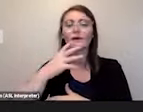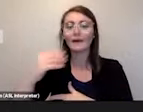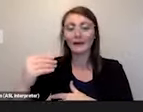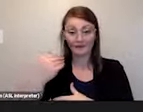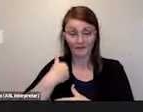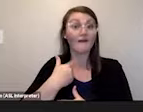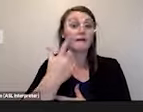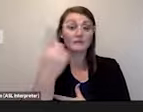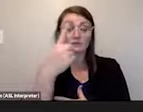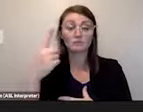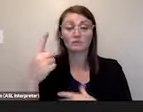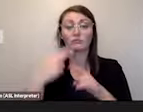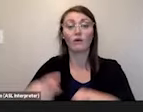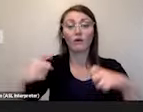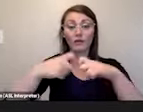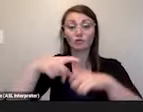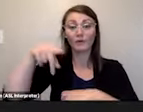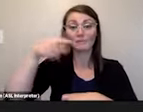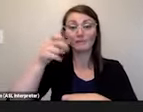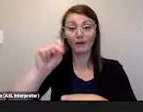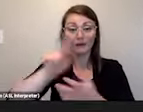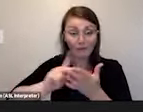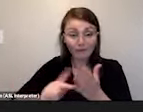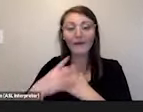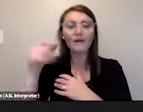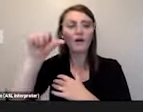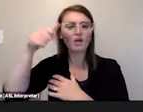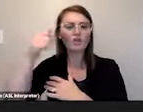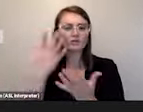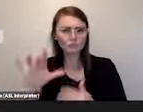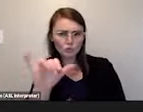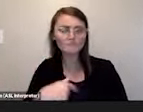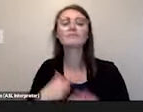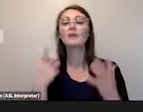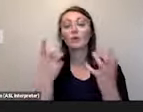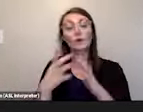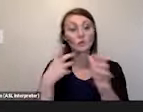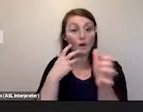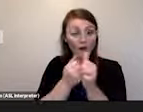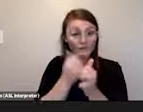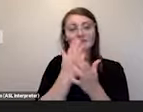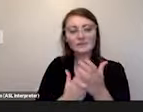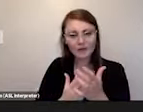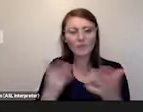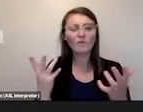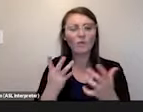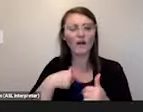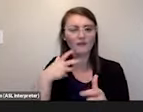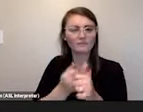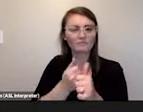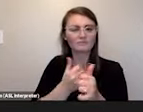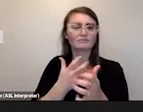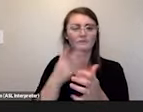pen and various other things. So I wanted to just give an update on some of the things I talked about last year. So